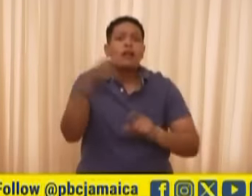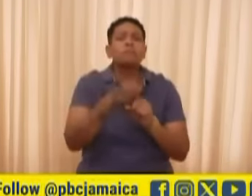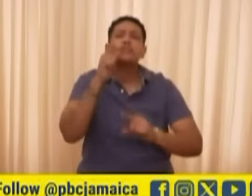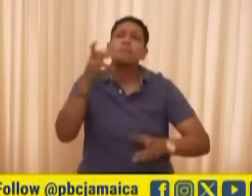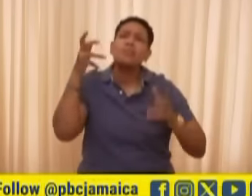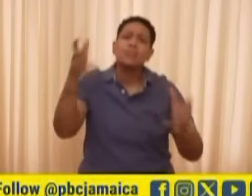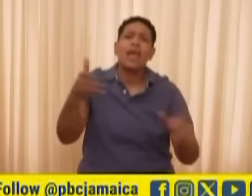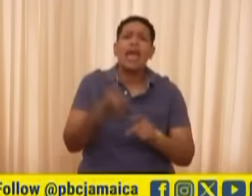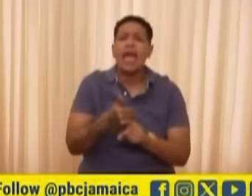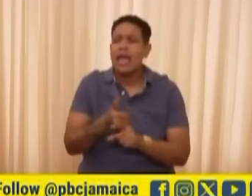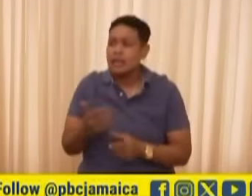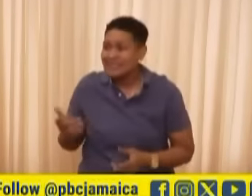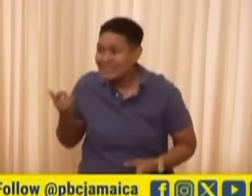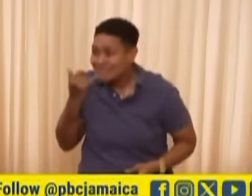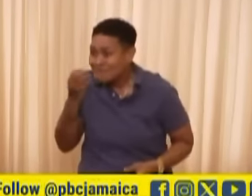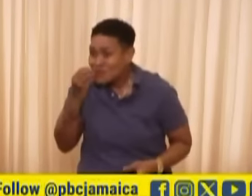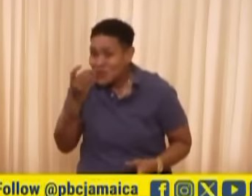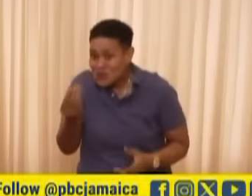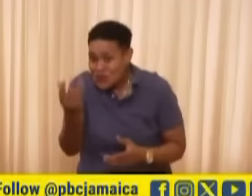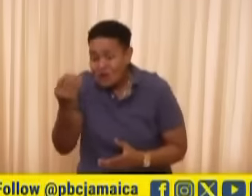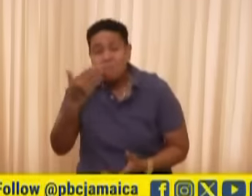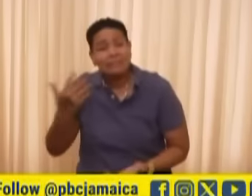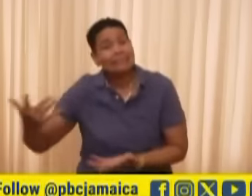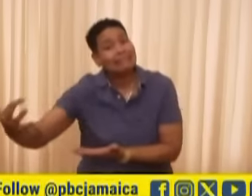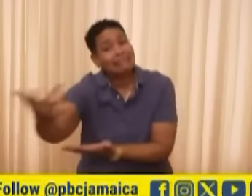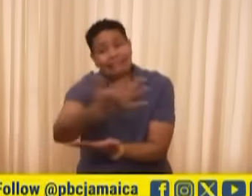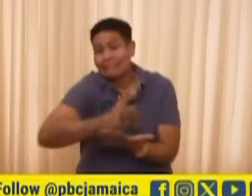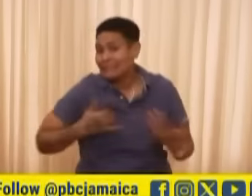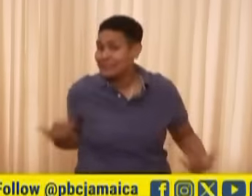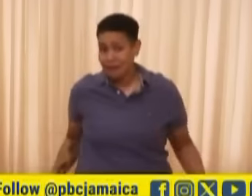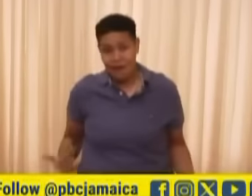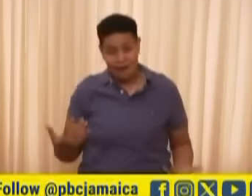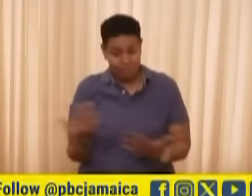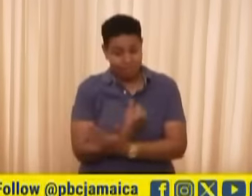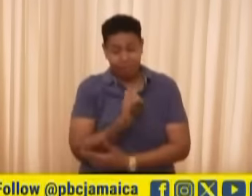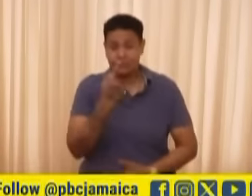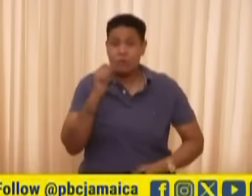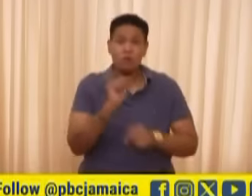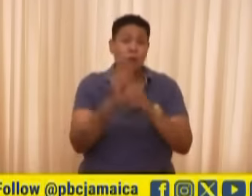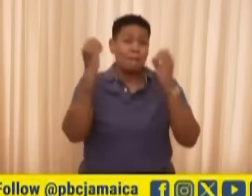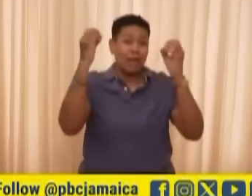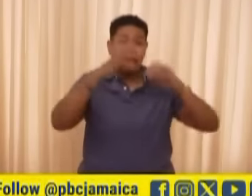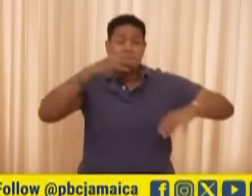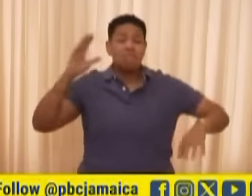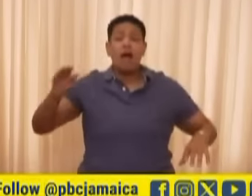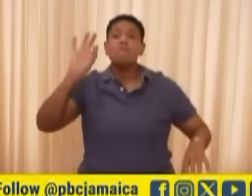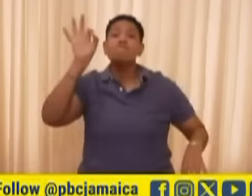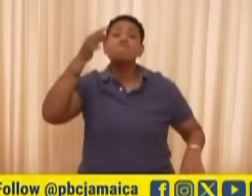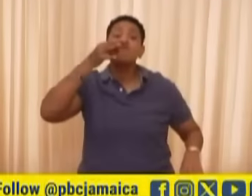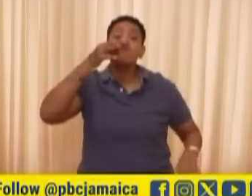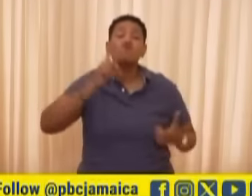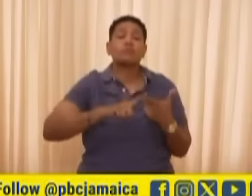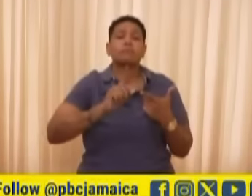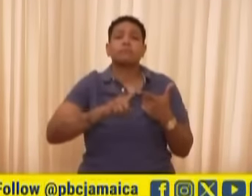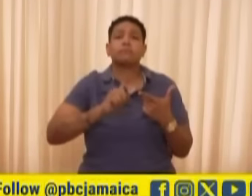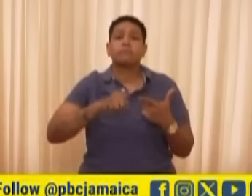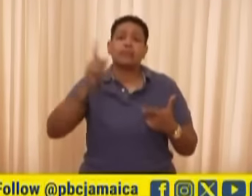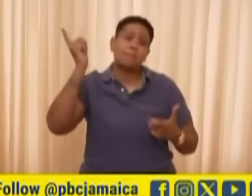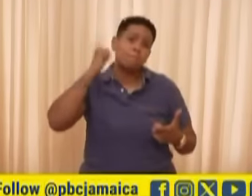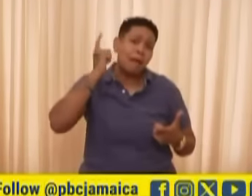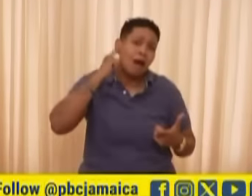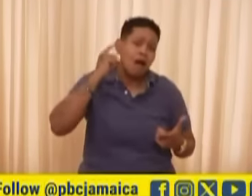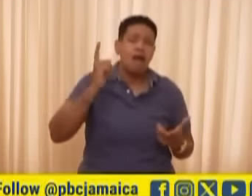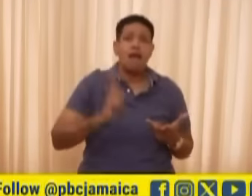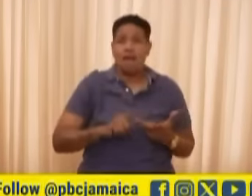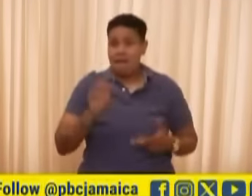out there harvesting if they can. We have been working with a number of our farmers, our fruit farmers, our pepper